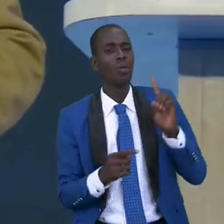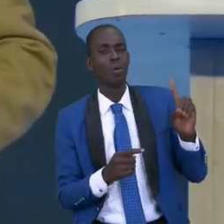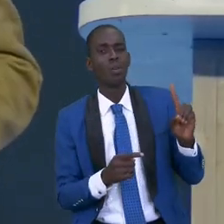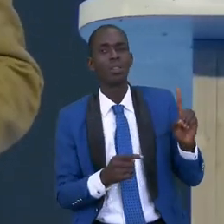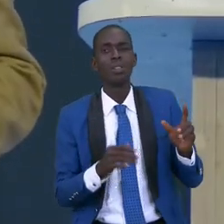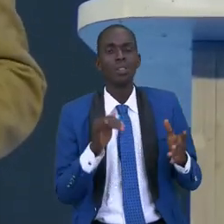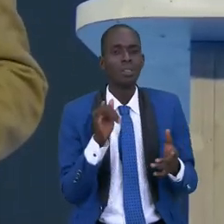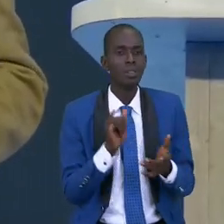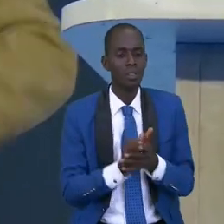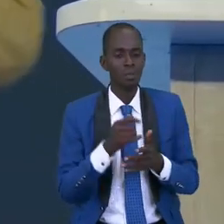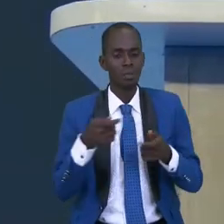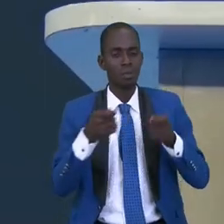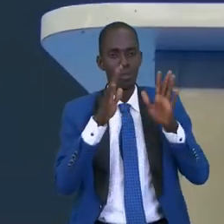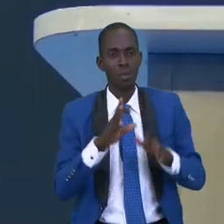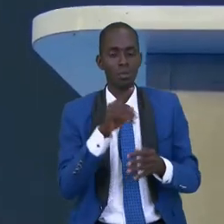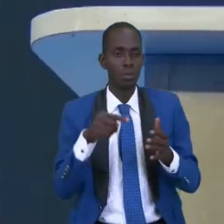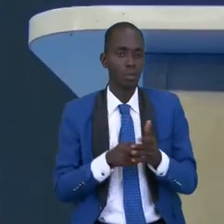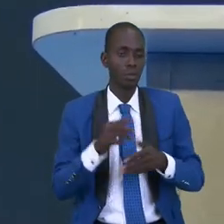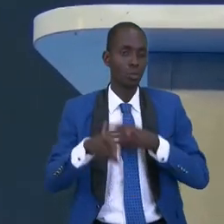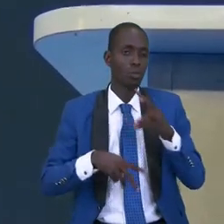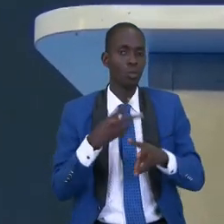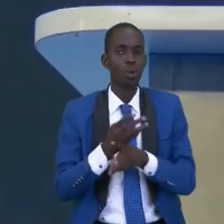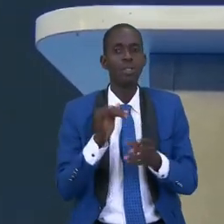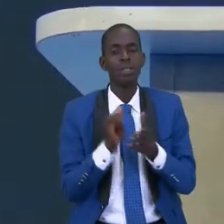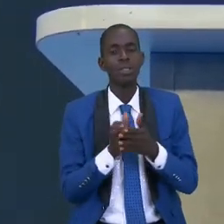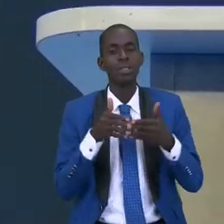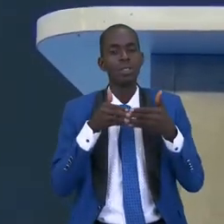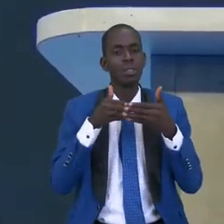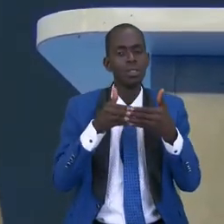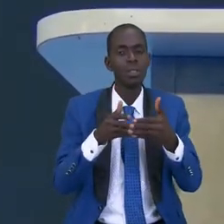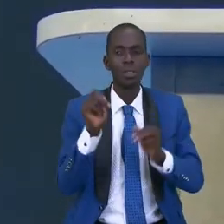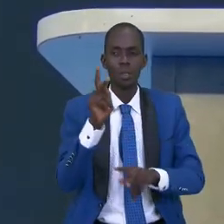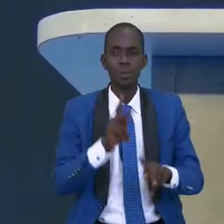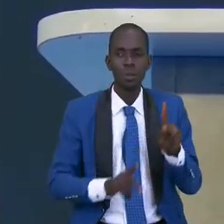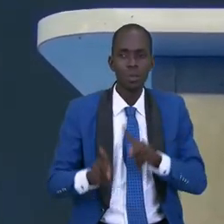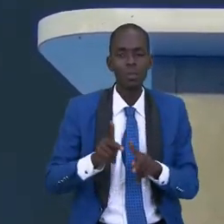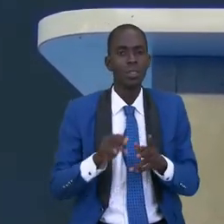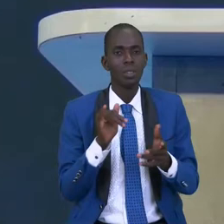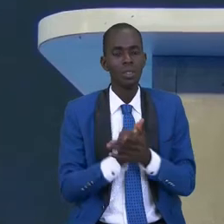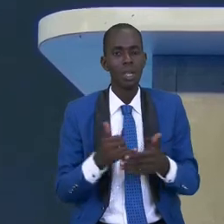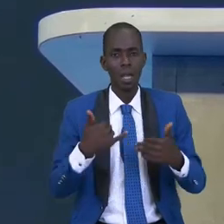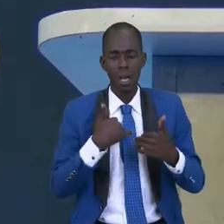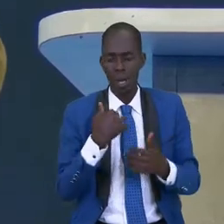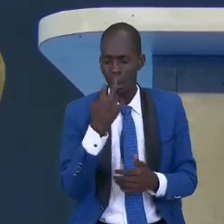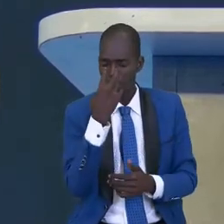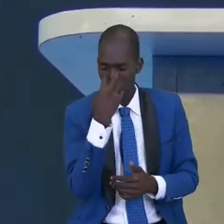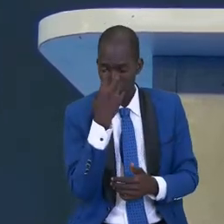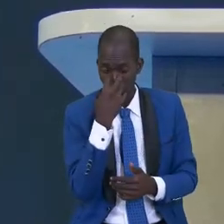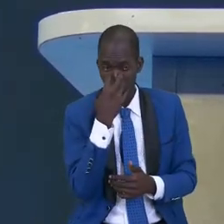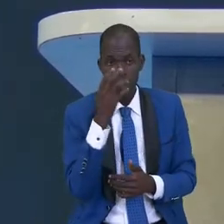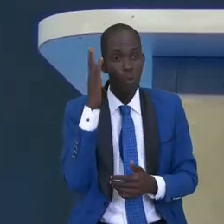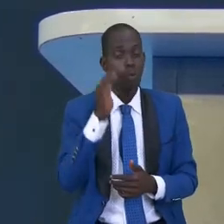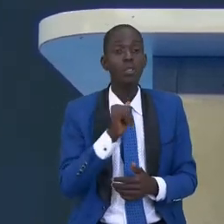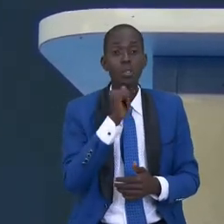of this world that directs the people, he has blindfolded, will not be